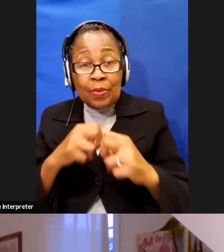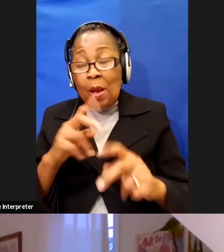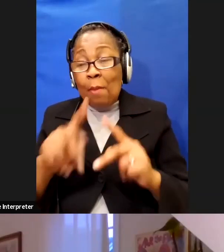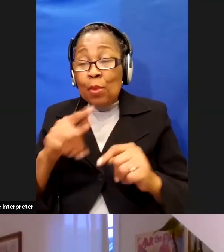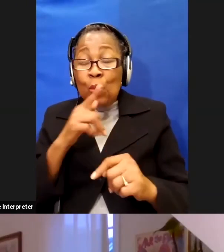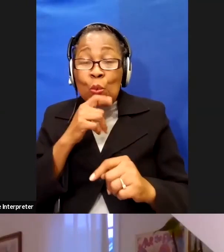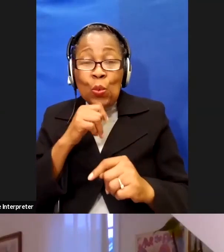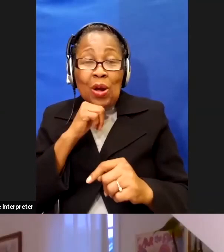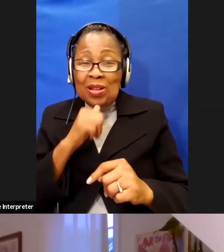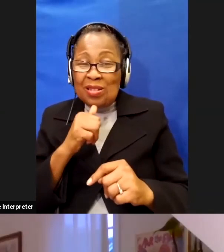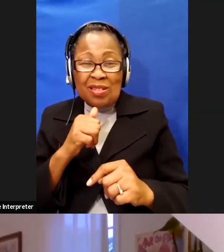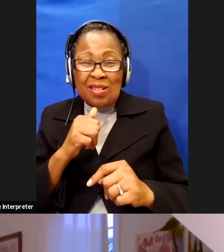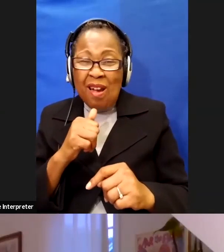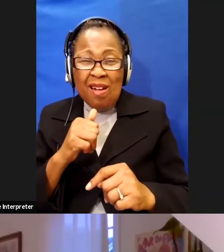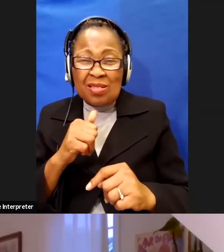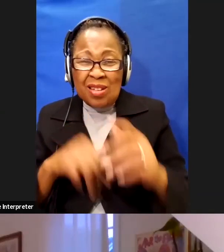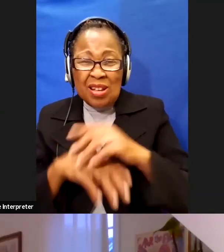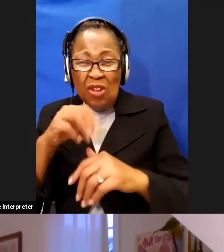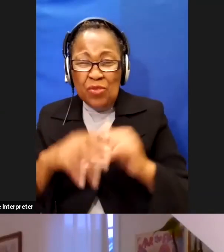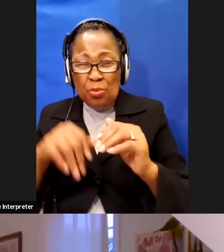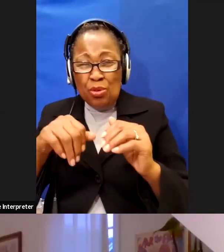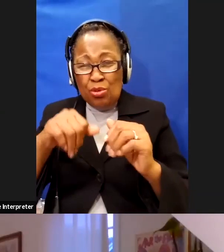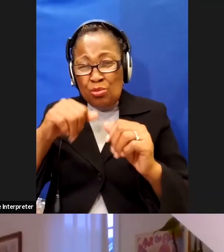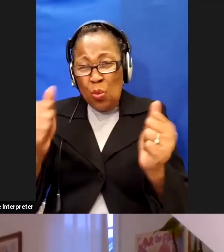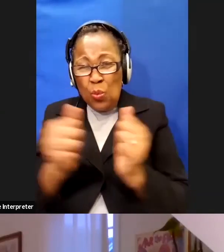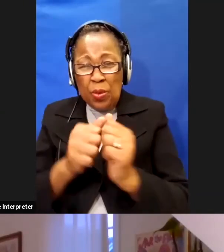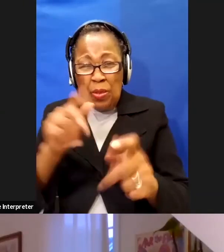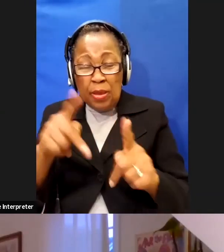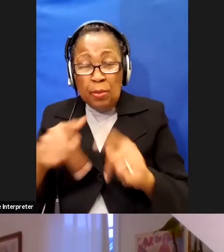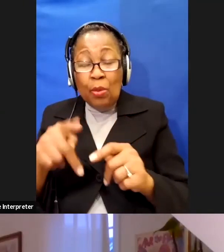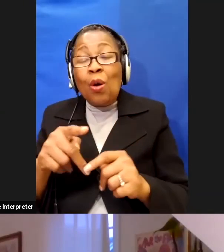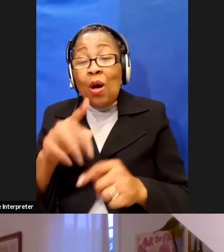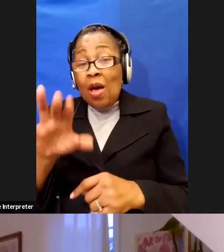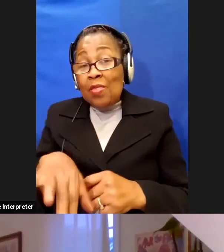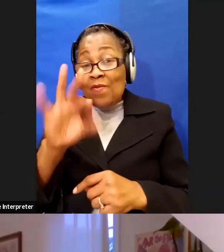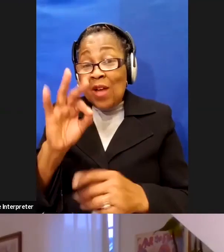the social milieu, are finding that Zoom really works for them.